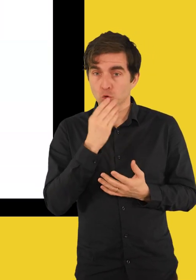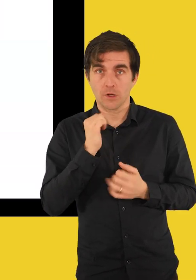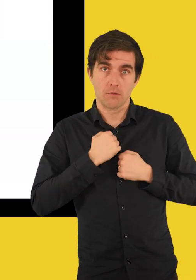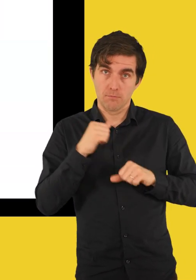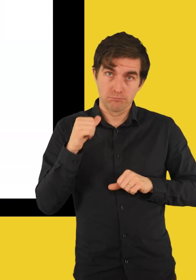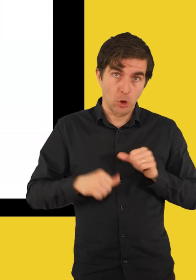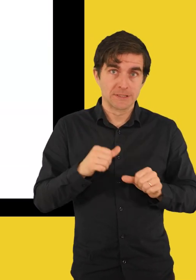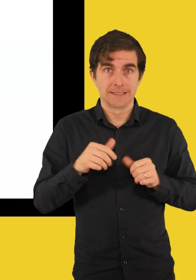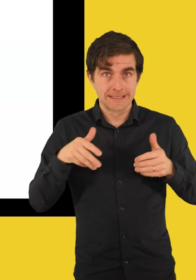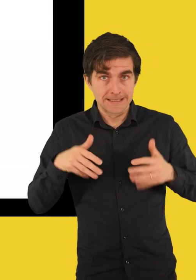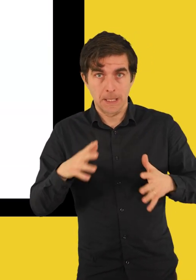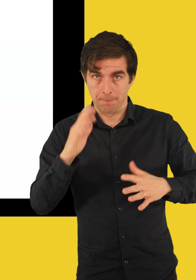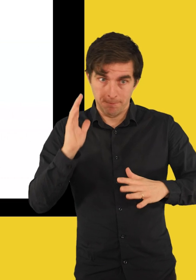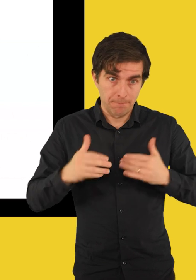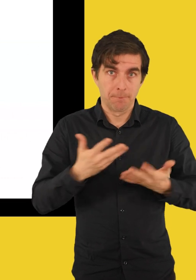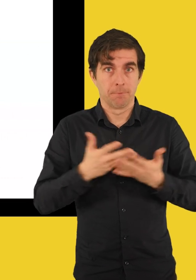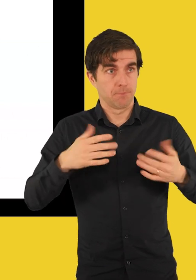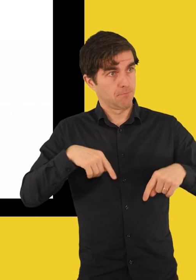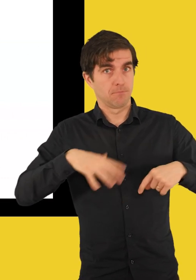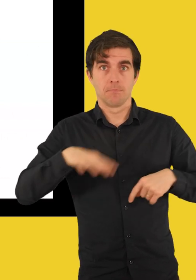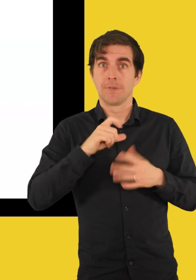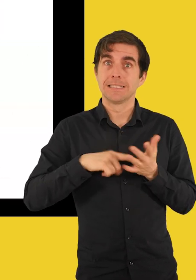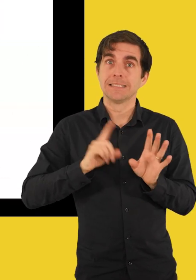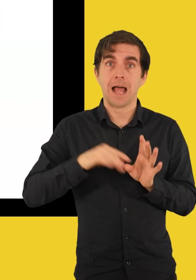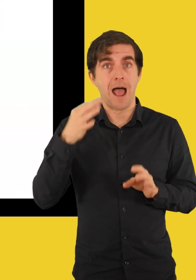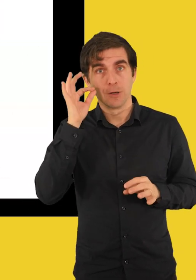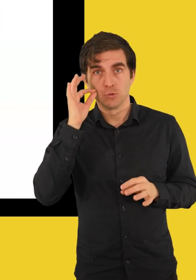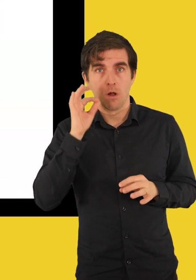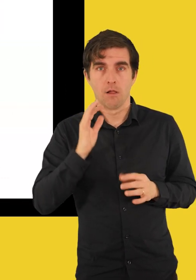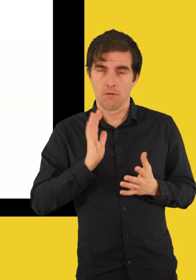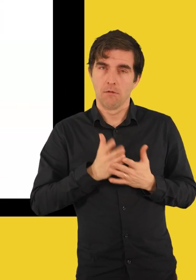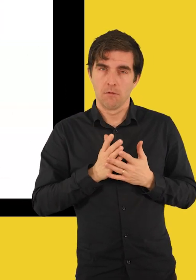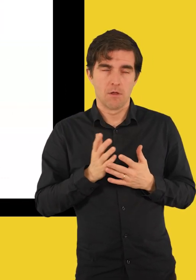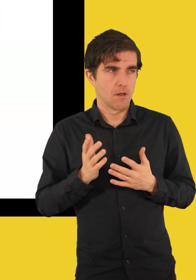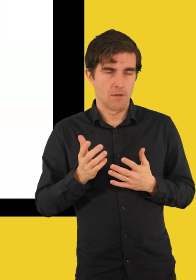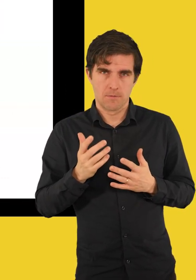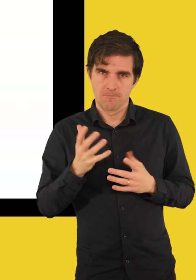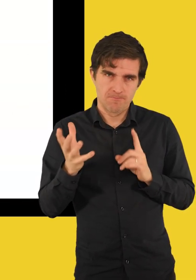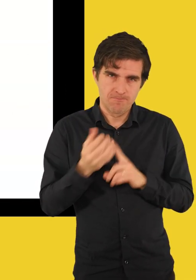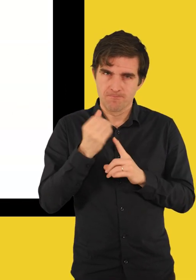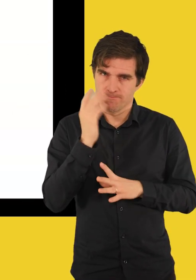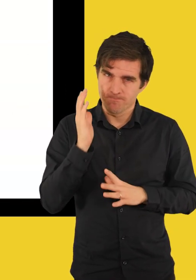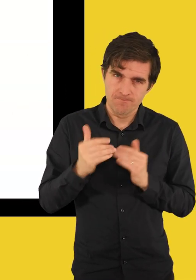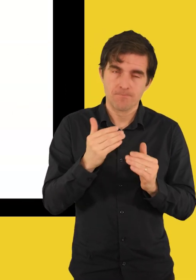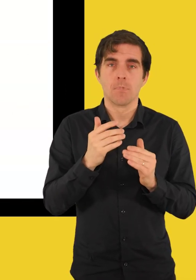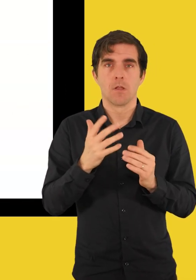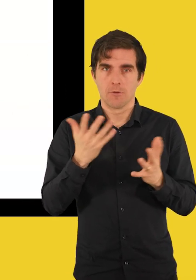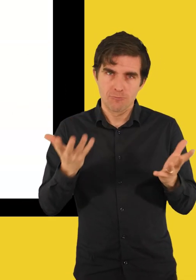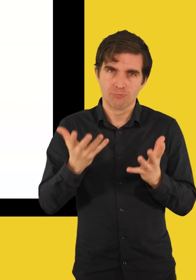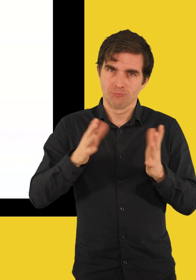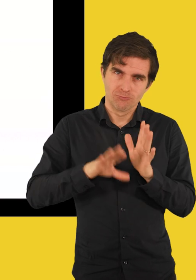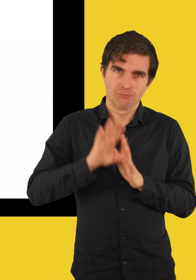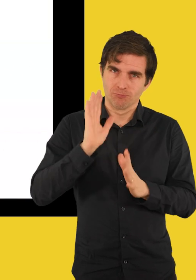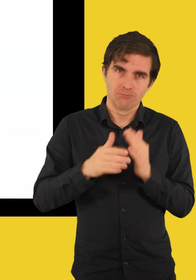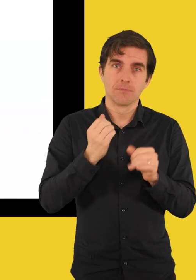that we use the processes and systems that are in place within the City Council to really embed this further. So the